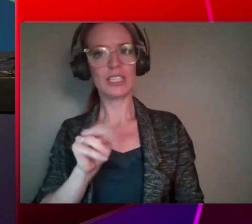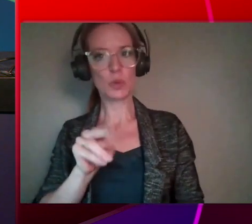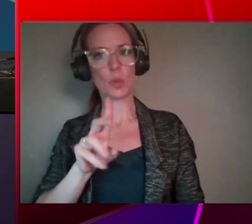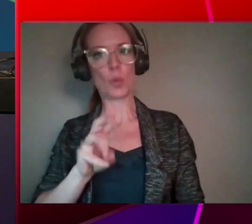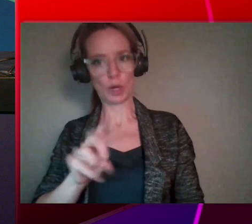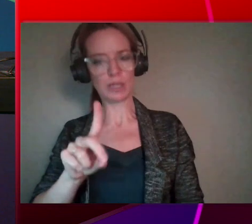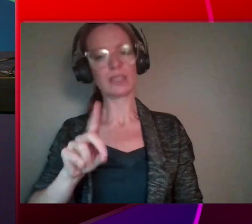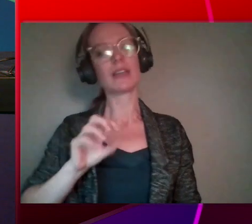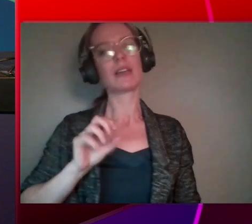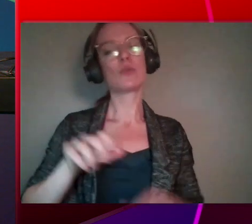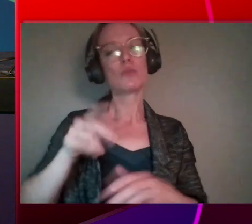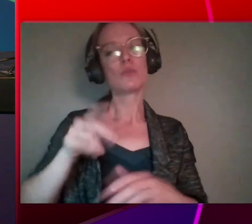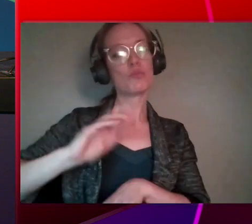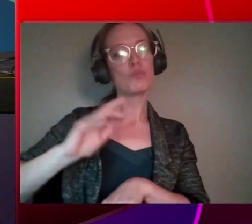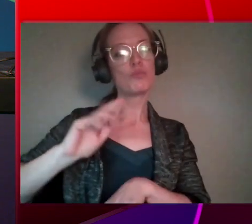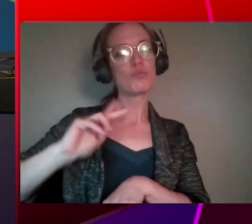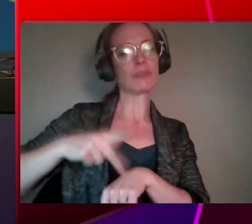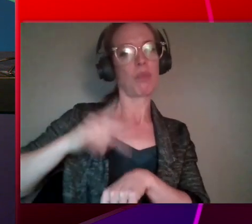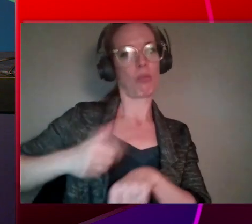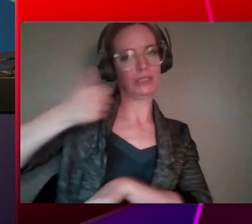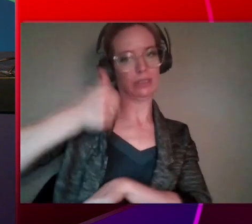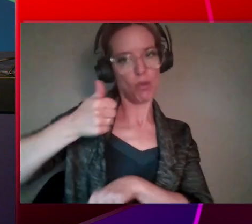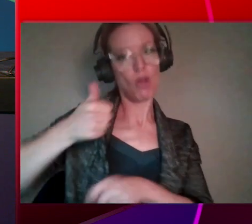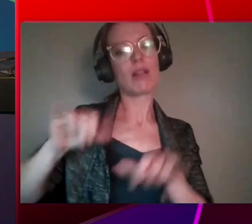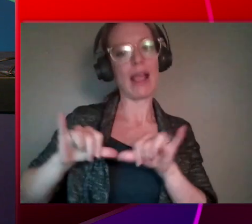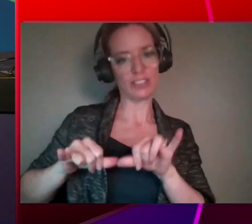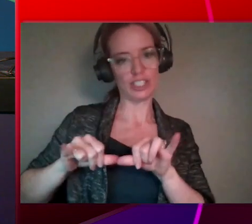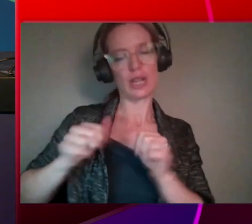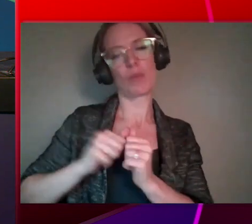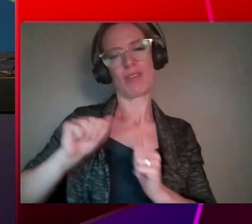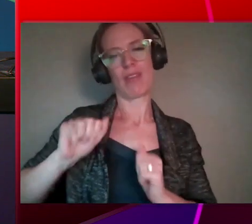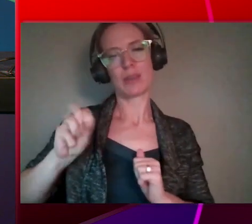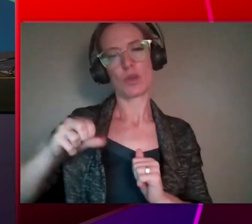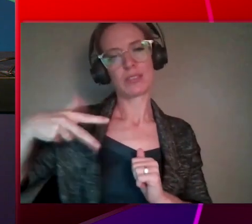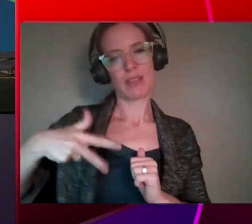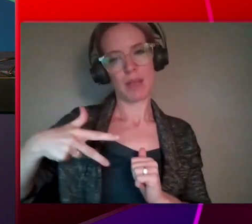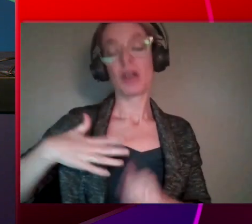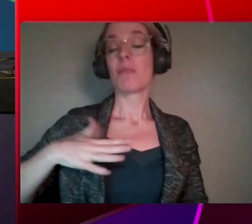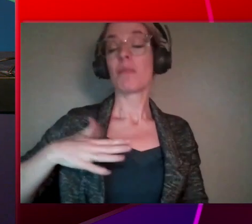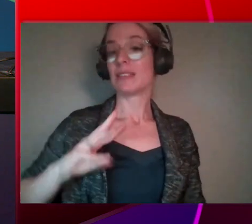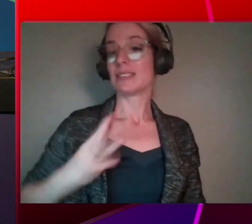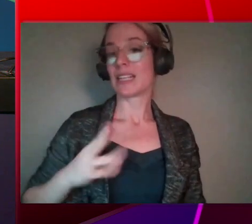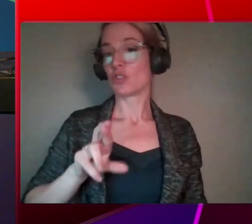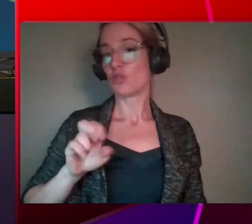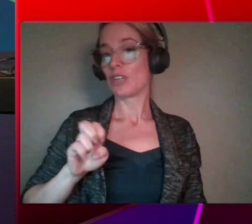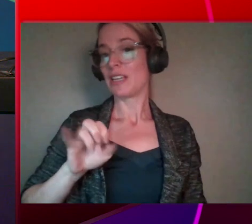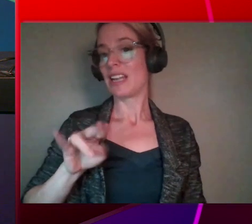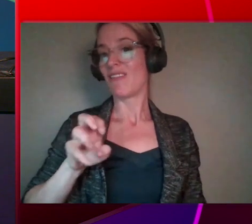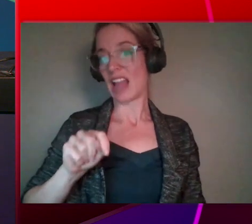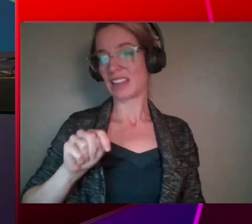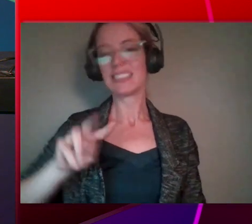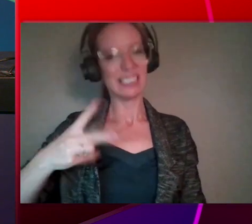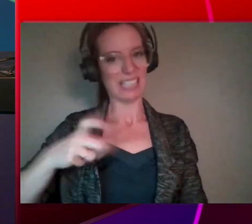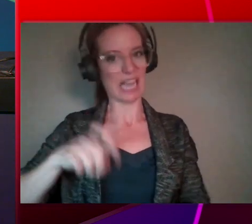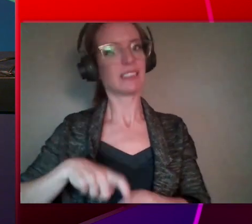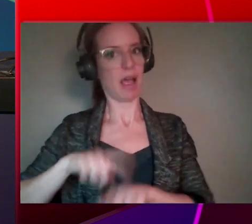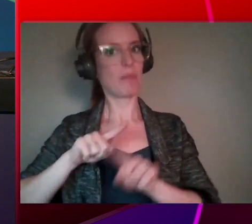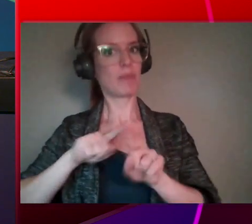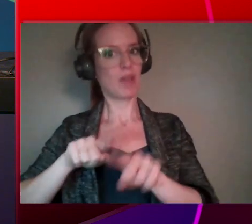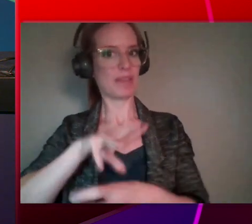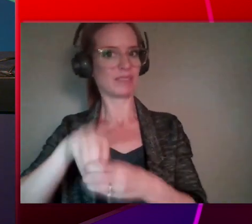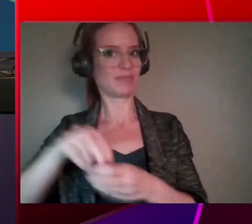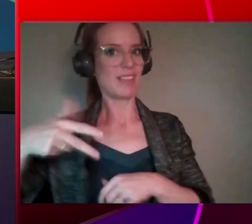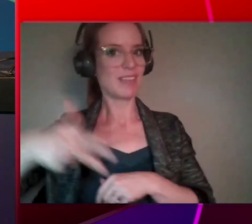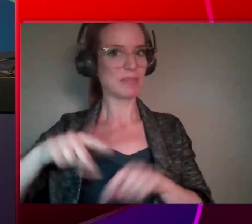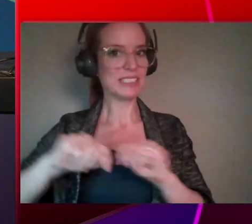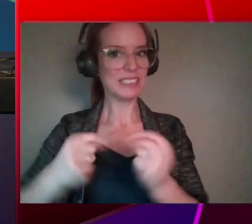Lambda. This is my sixth reInvent and second with the Lambda team. Wow, Yeah. cool. Wow. So